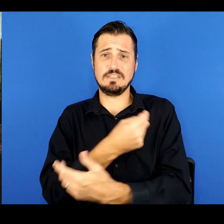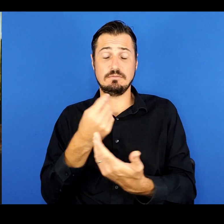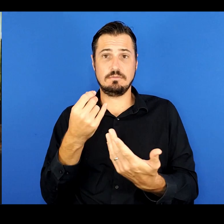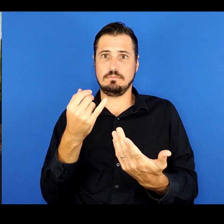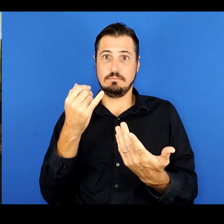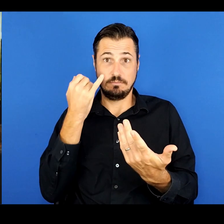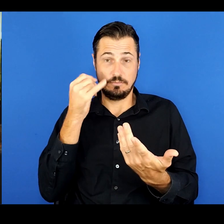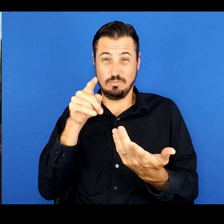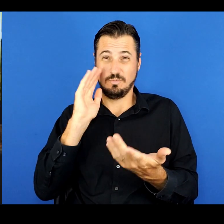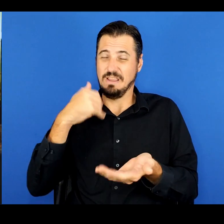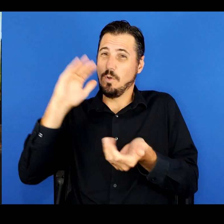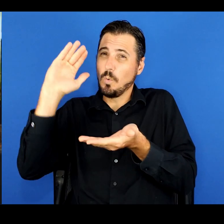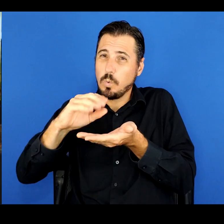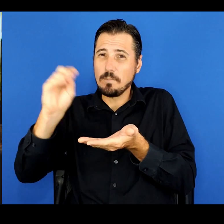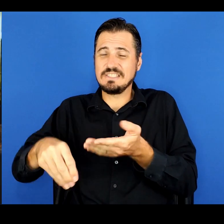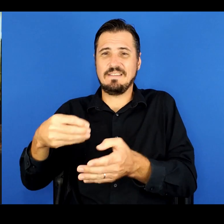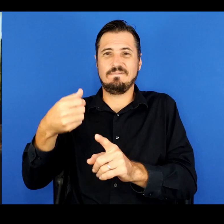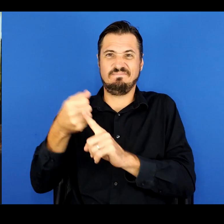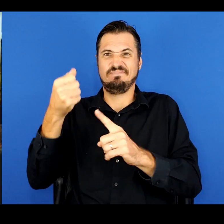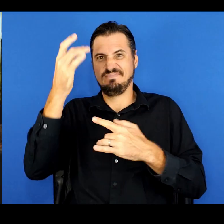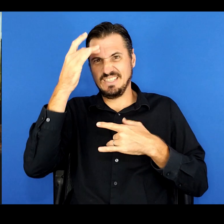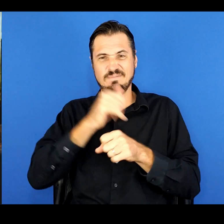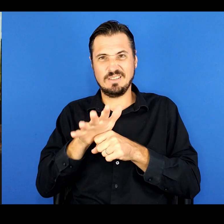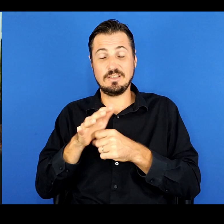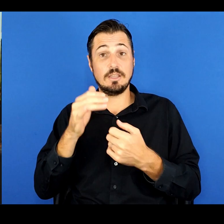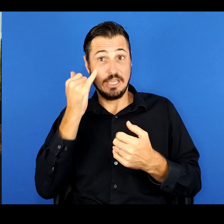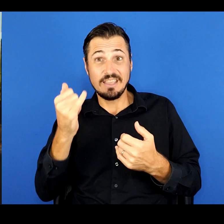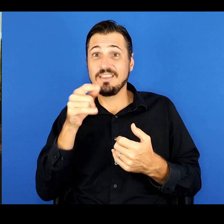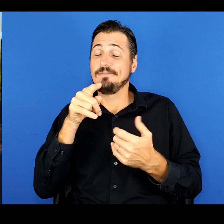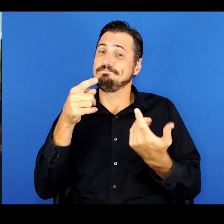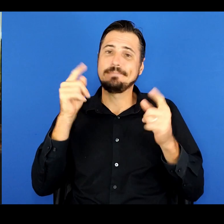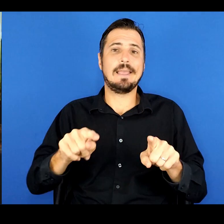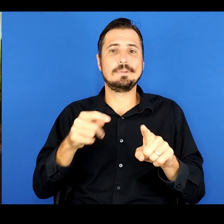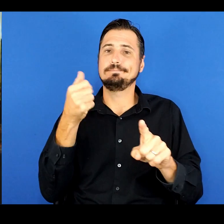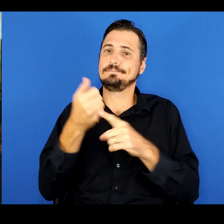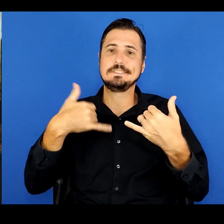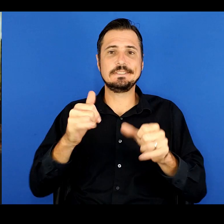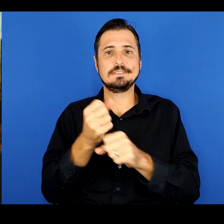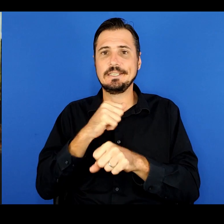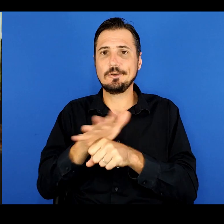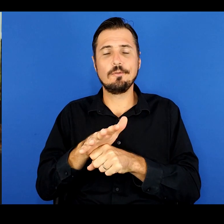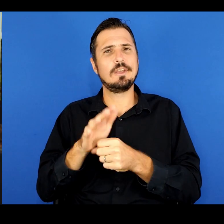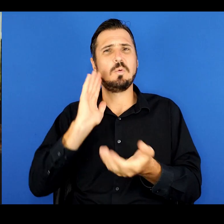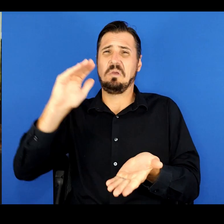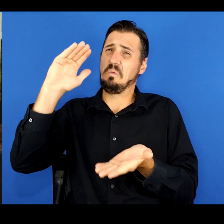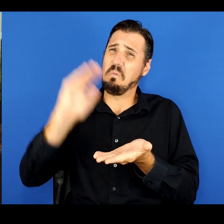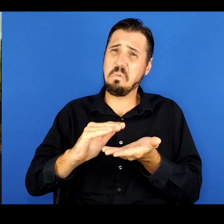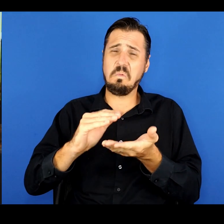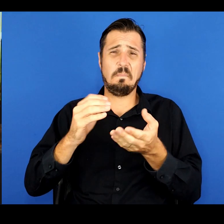COVID-19. If you do fall ill, it greatly reduces the likelihood that you will be seriously ill or require